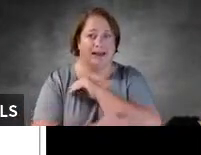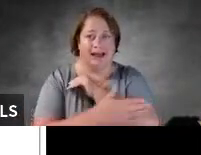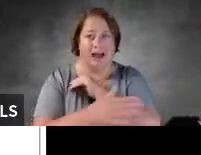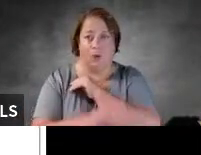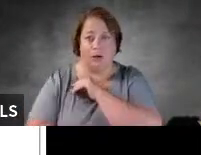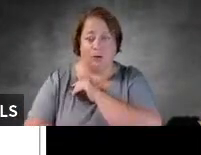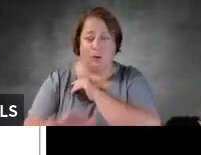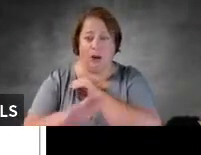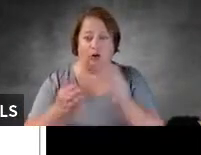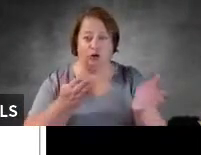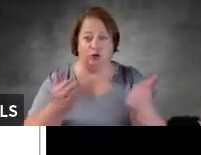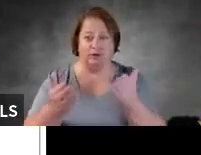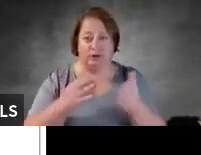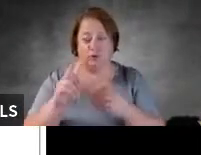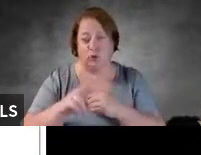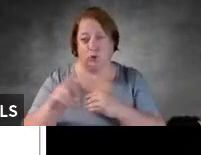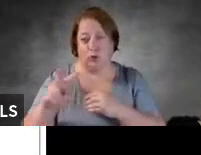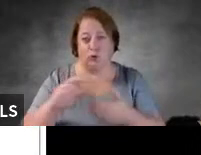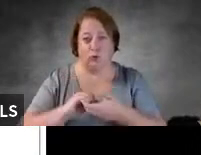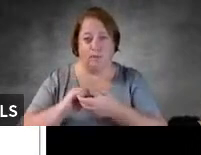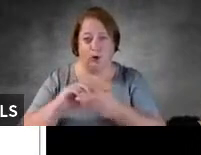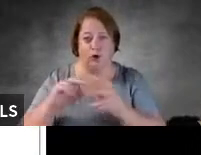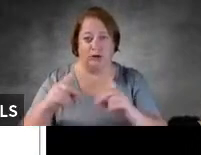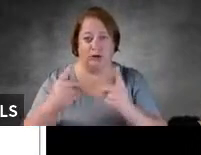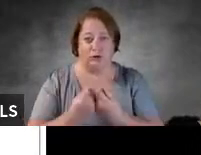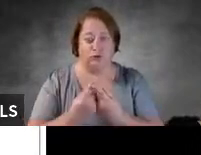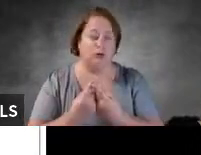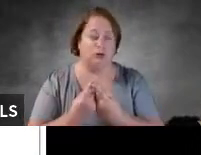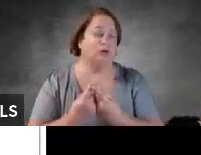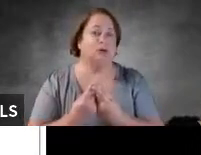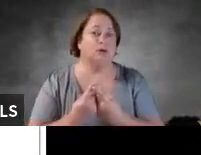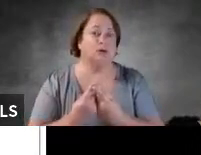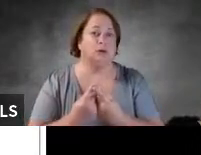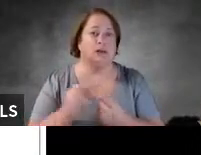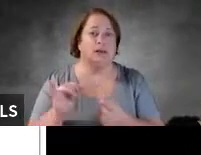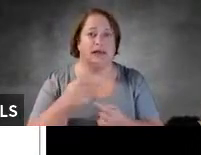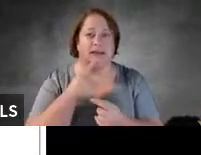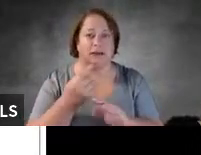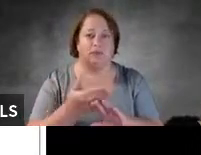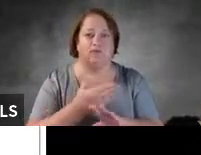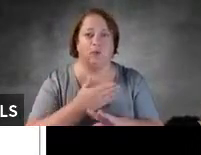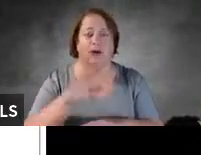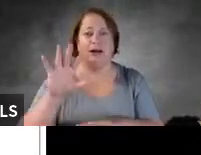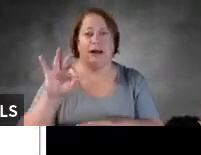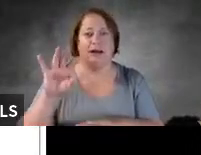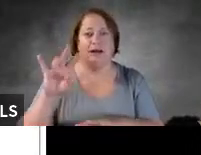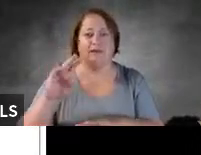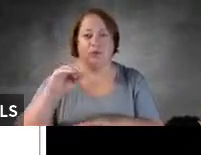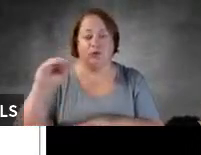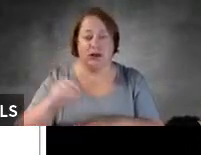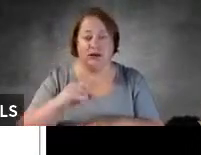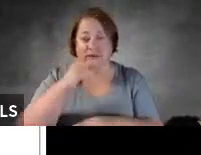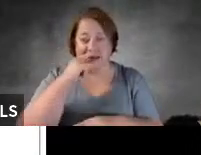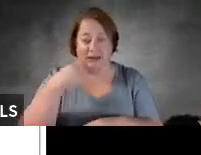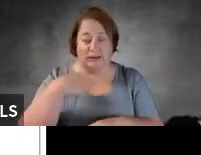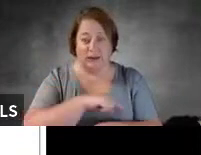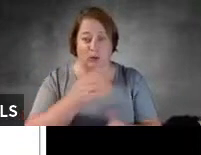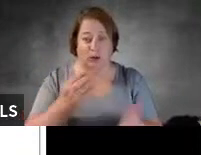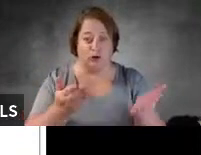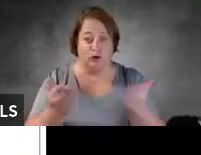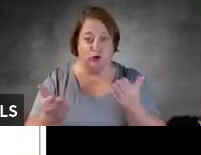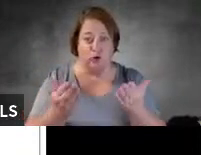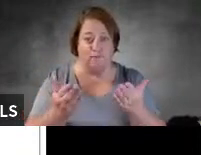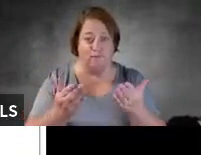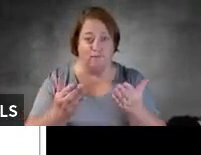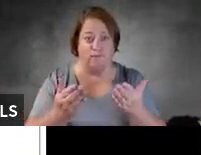services to the 22 partner districts. As I said earlier, 97% of the kids that we serve are